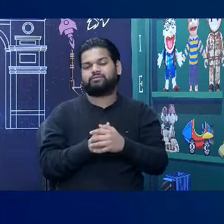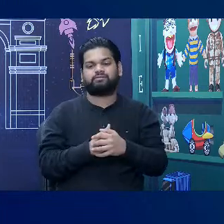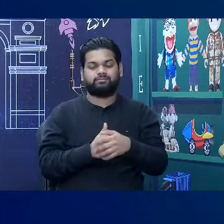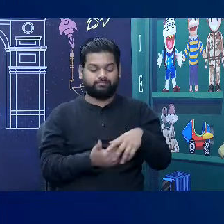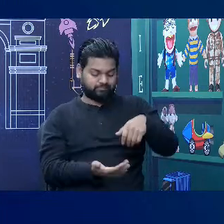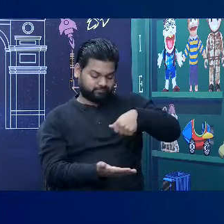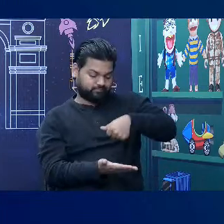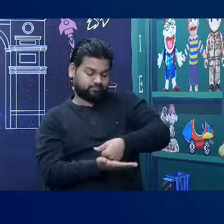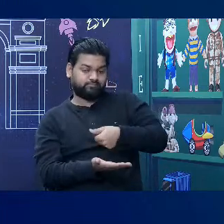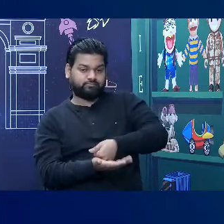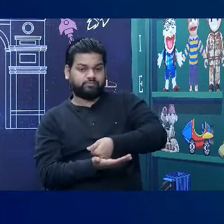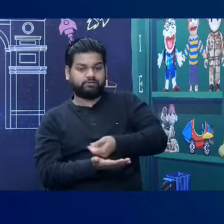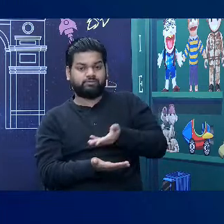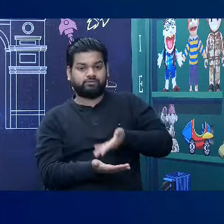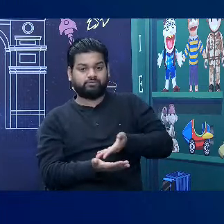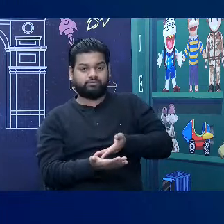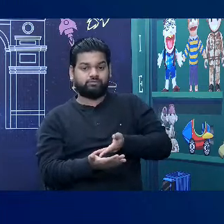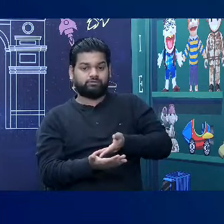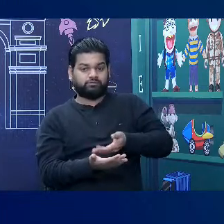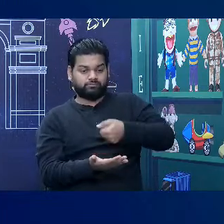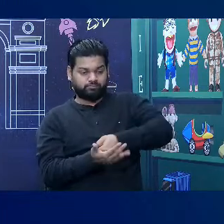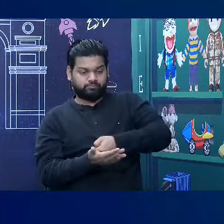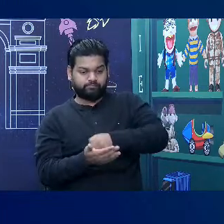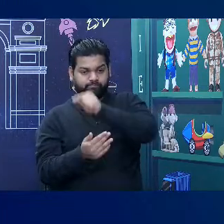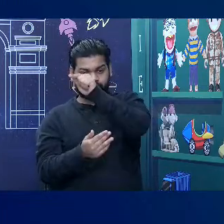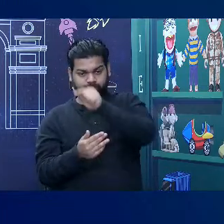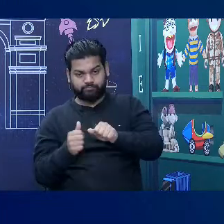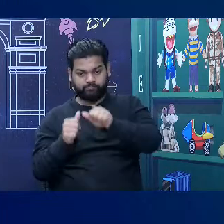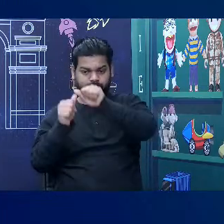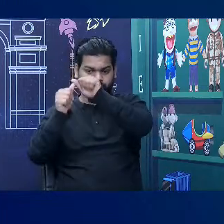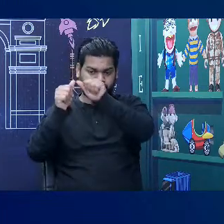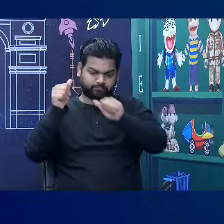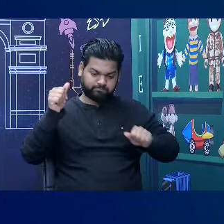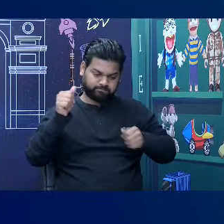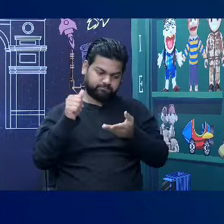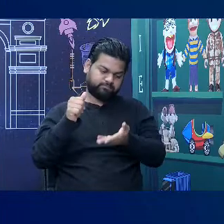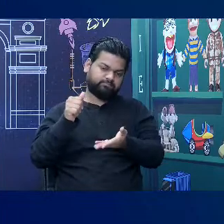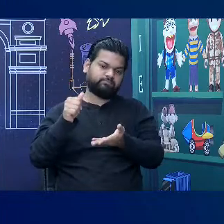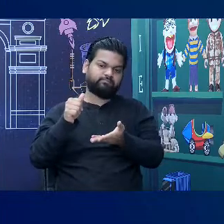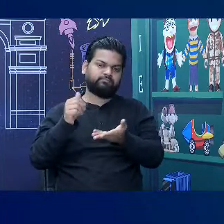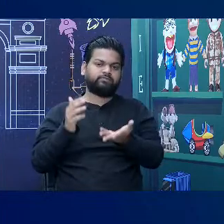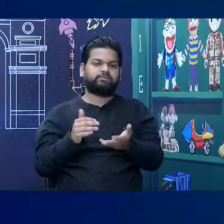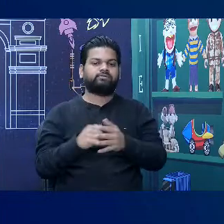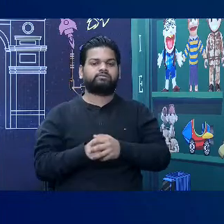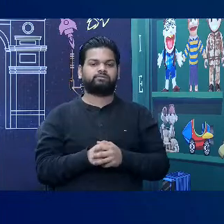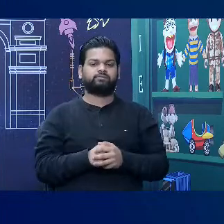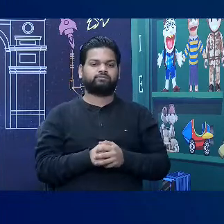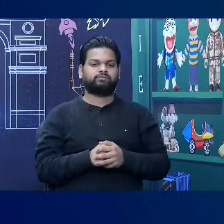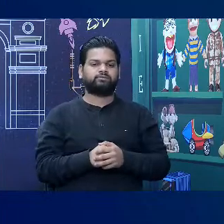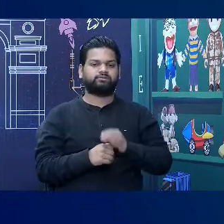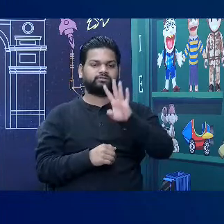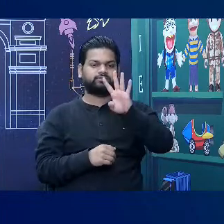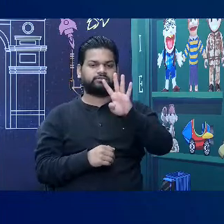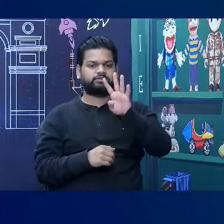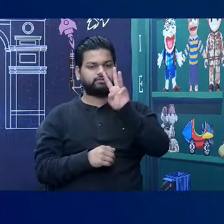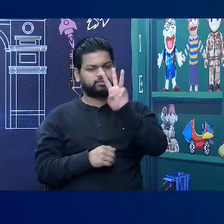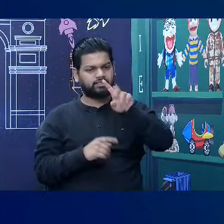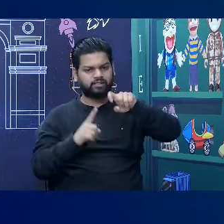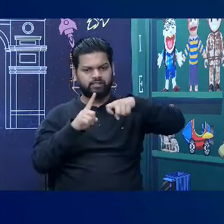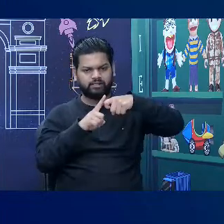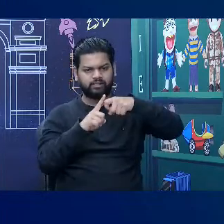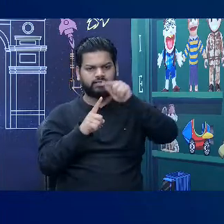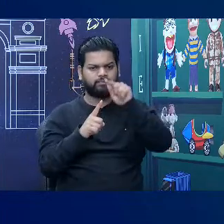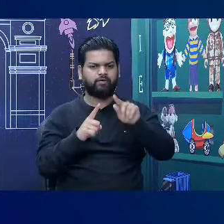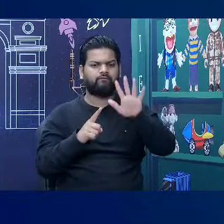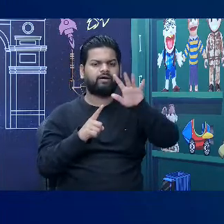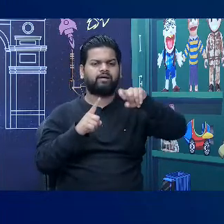Base is AB and hypotenuse is AC. So 3k upon 5k is equal to 3 upon 5. What is cot